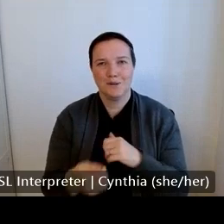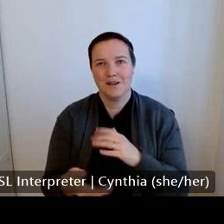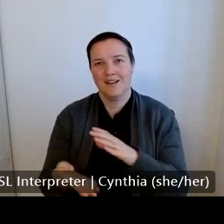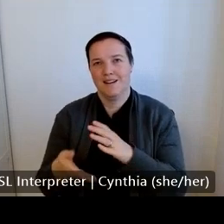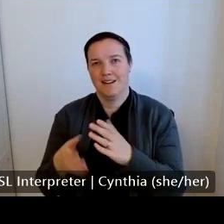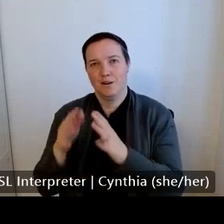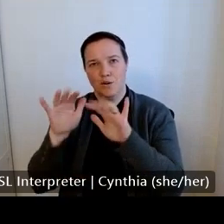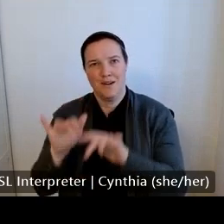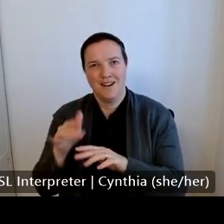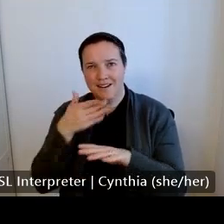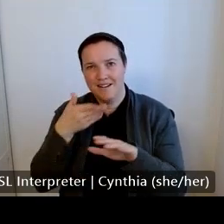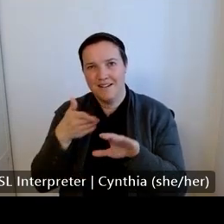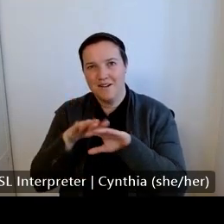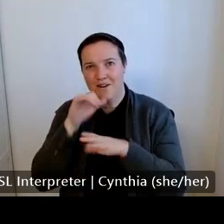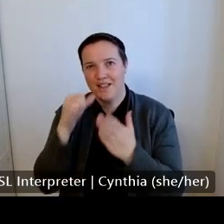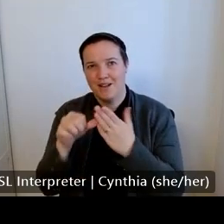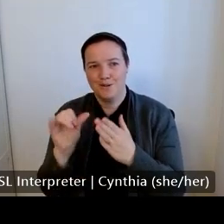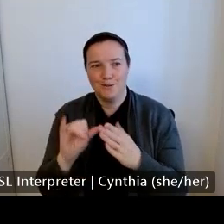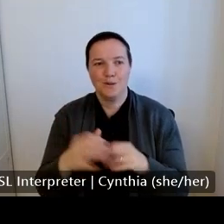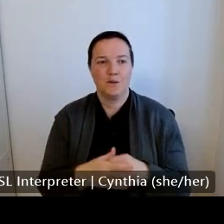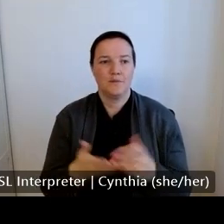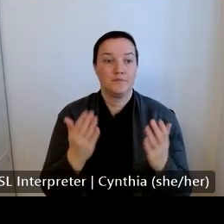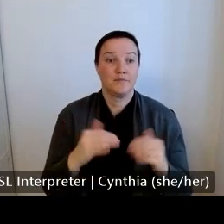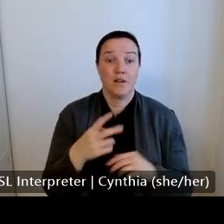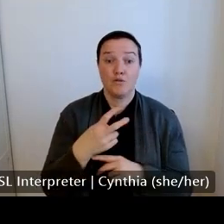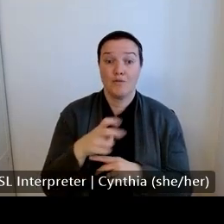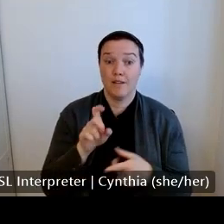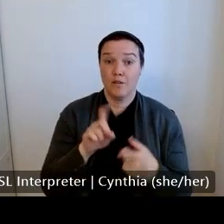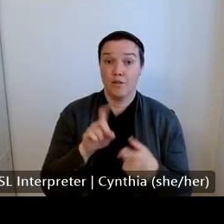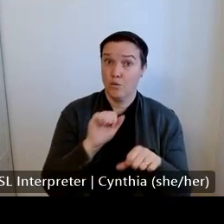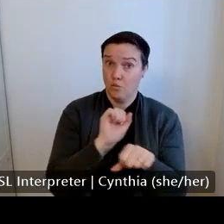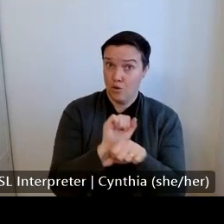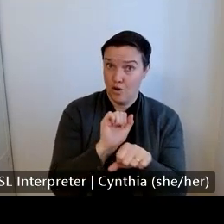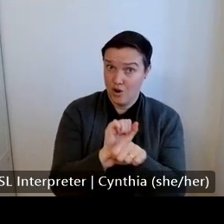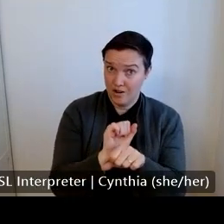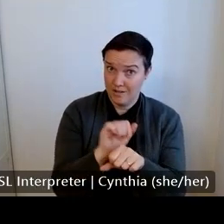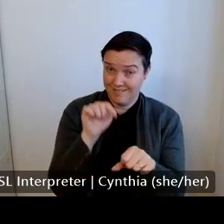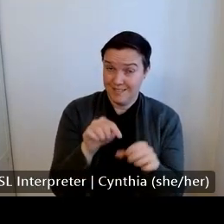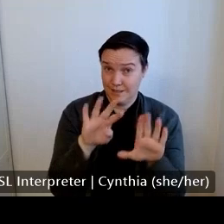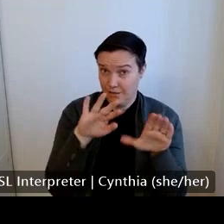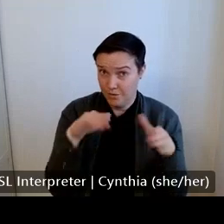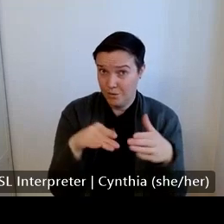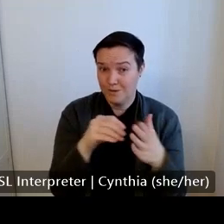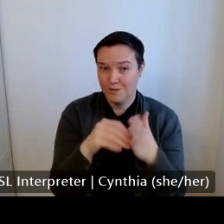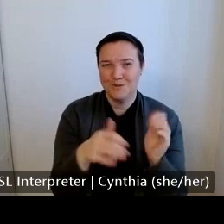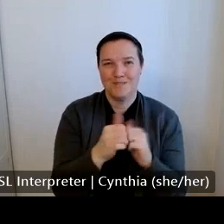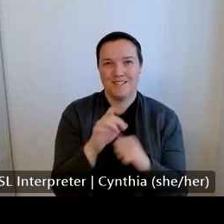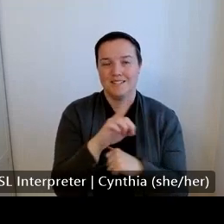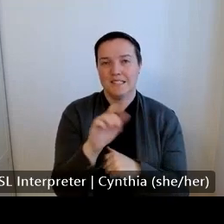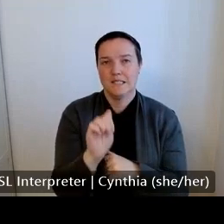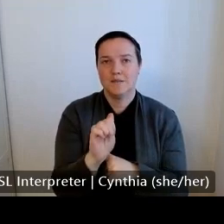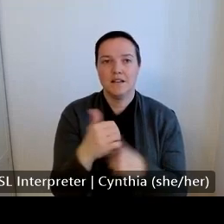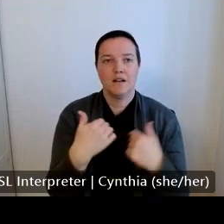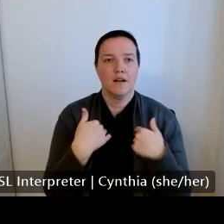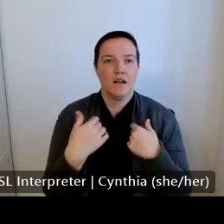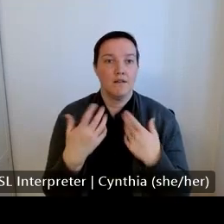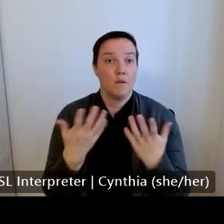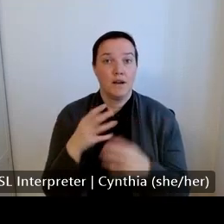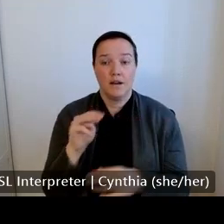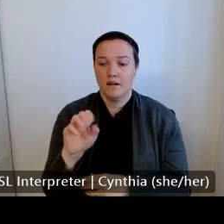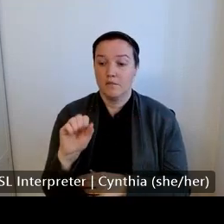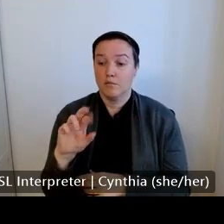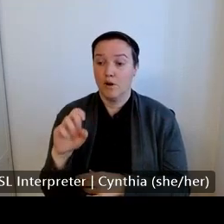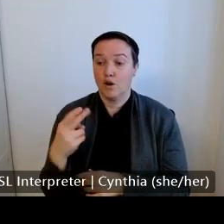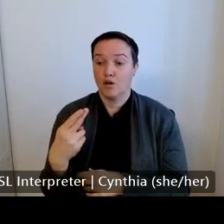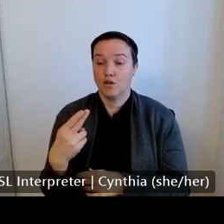to Work, which focuses on students with disabilities. We have a March career